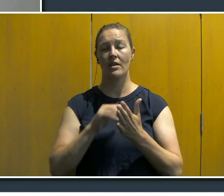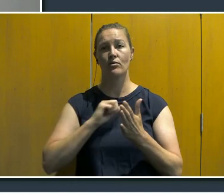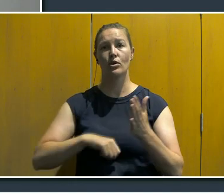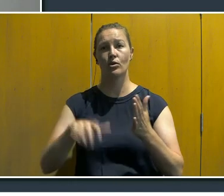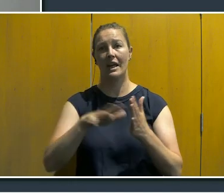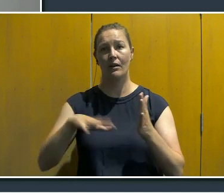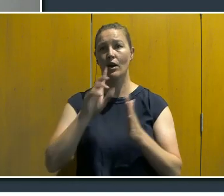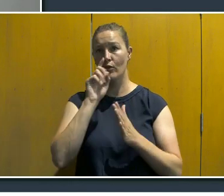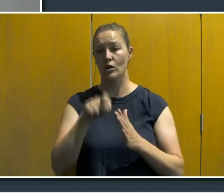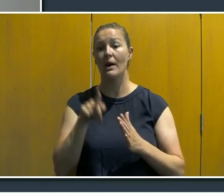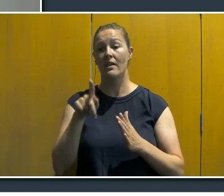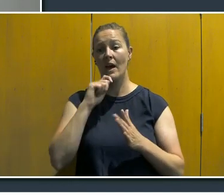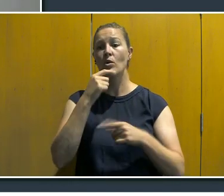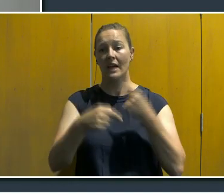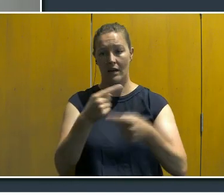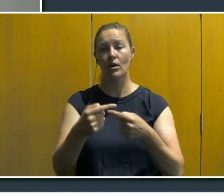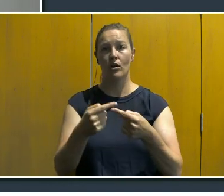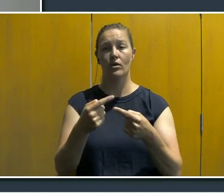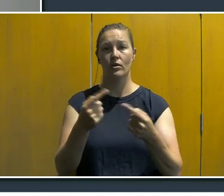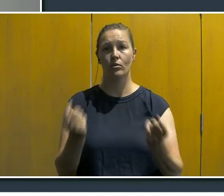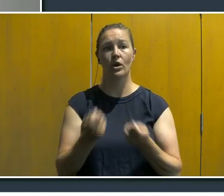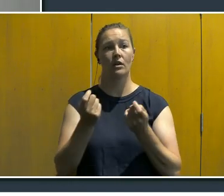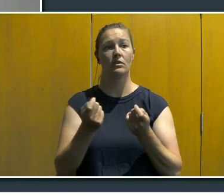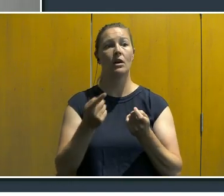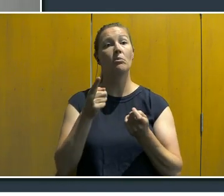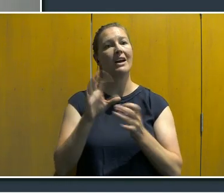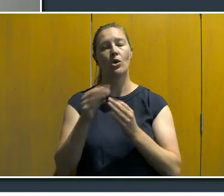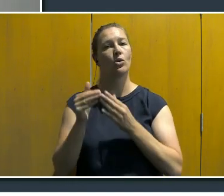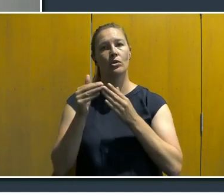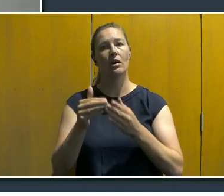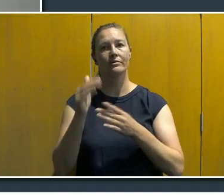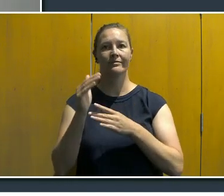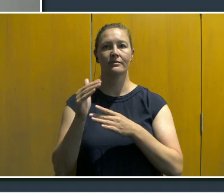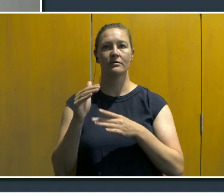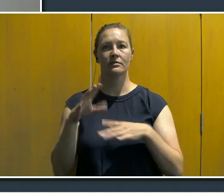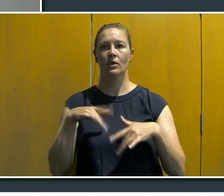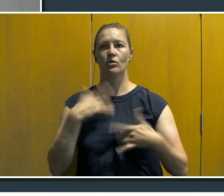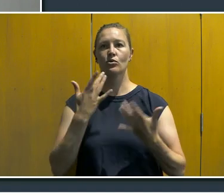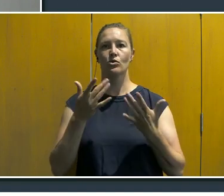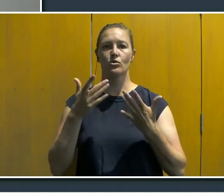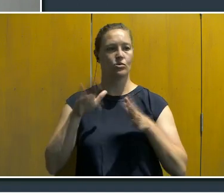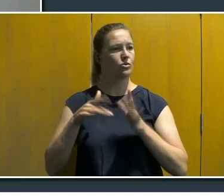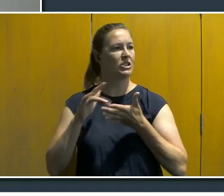be here to continue to service that rural hinterland. It won't have cruise ships in it.